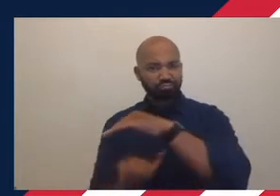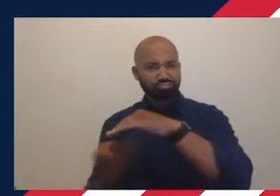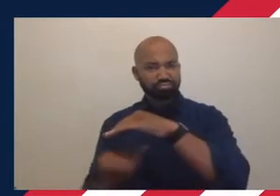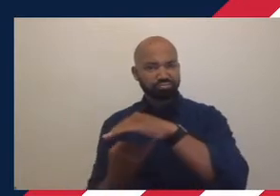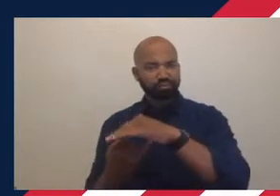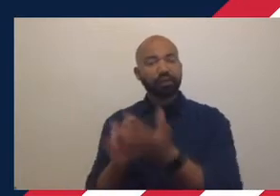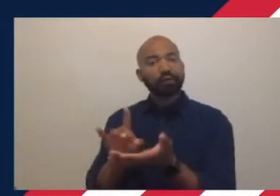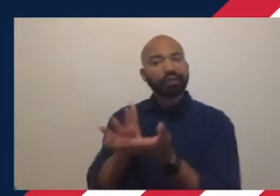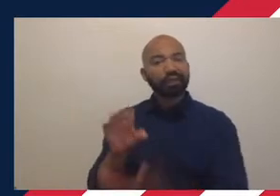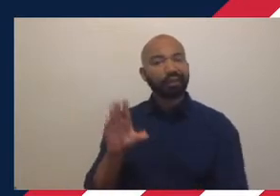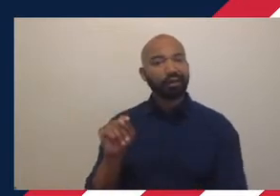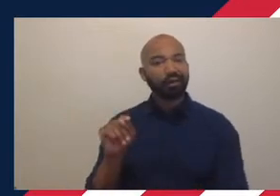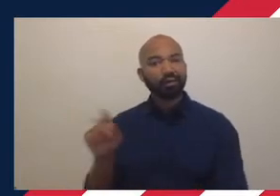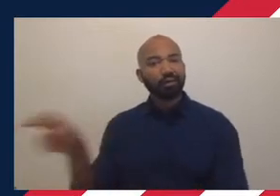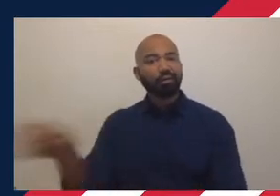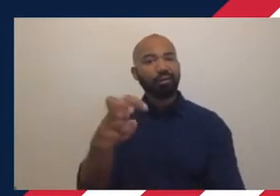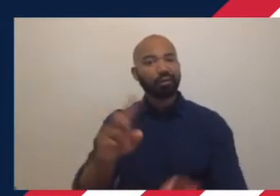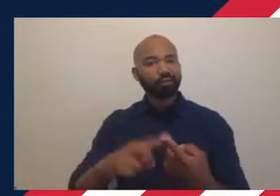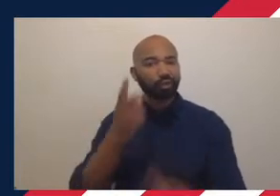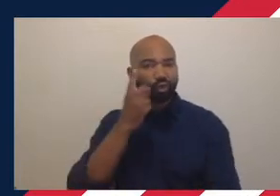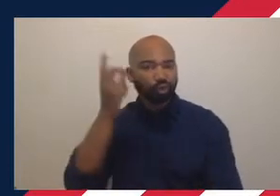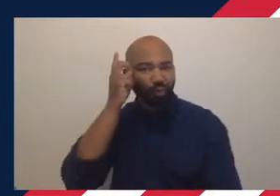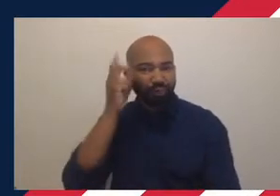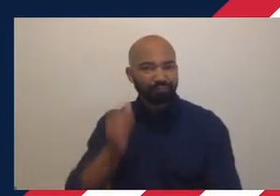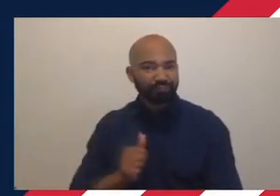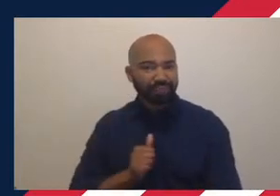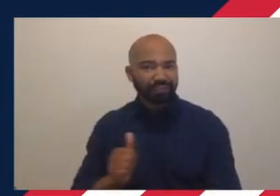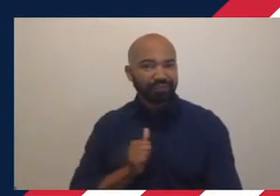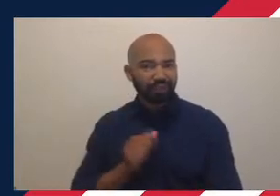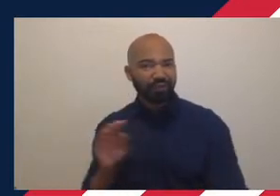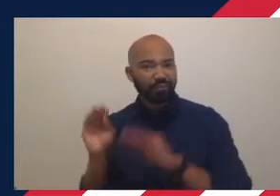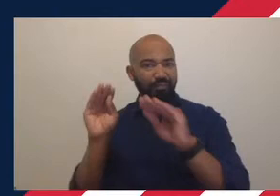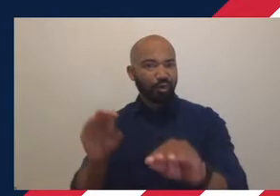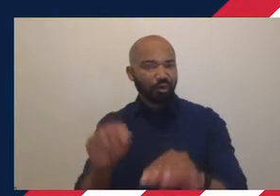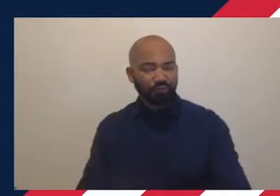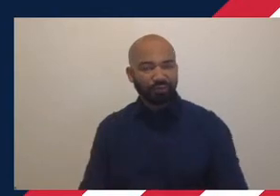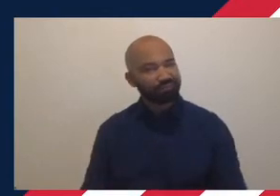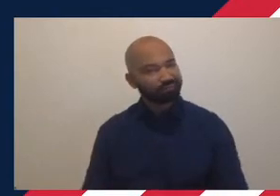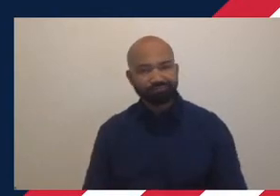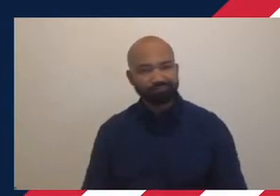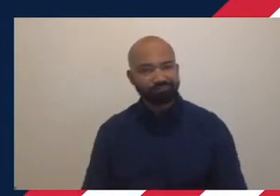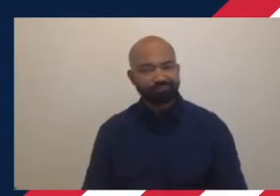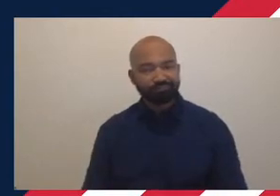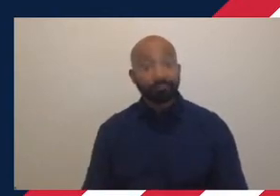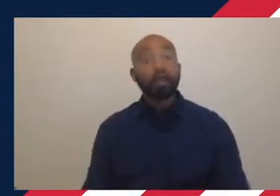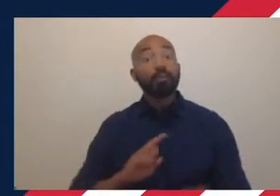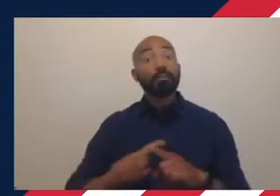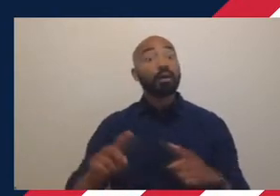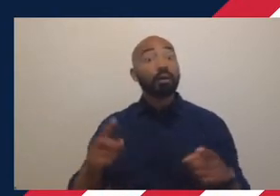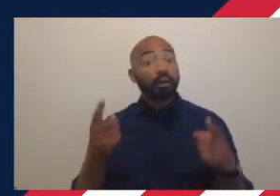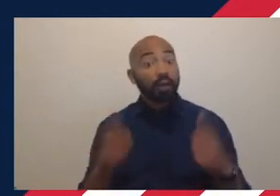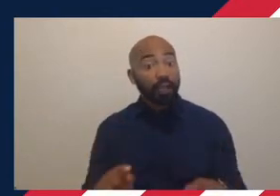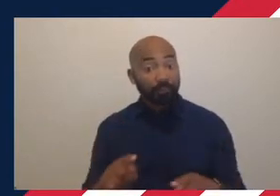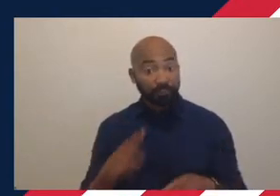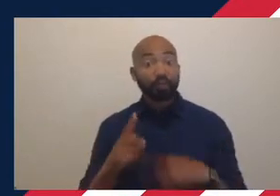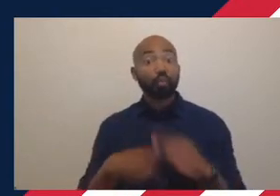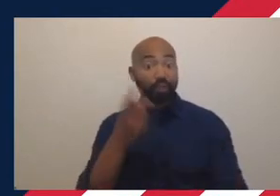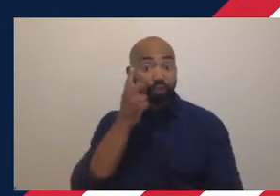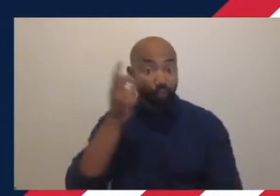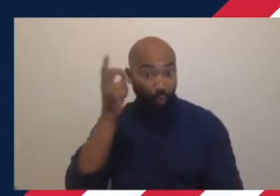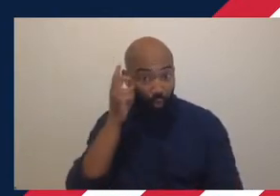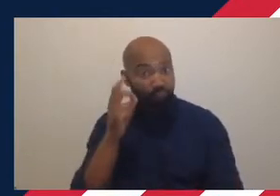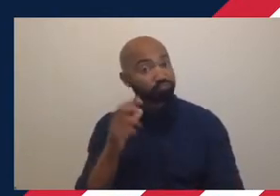room. And I had to do it myself. And luckily, when I was able to move out of the dorm room,